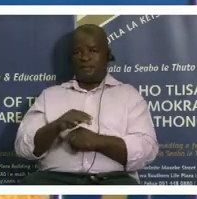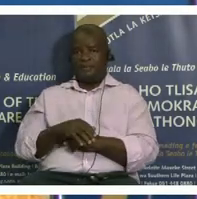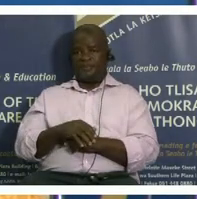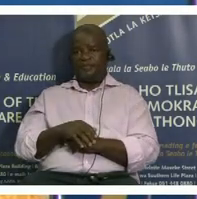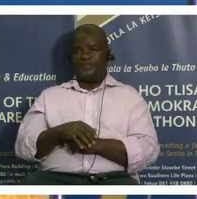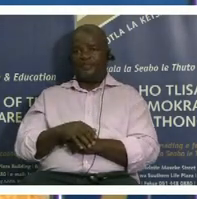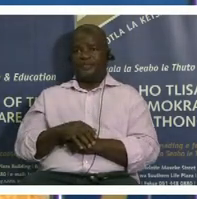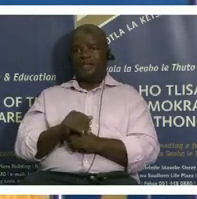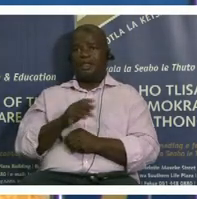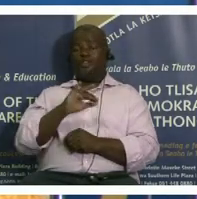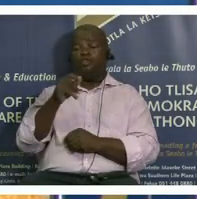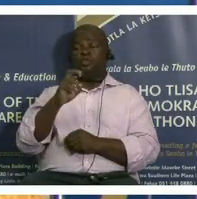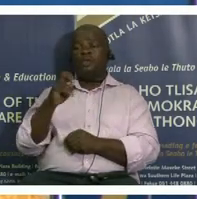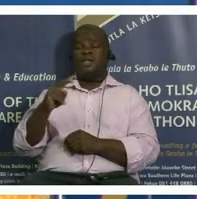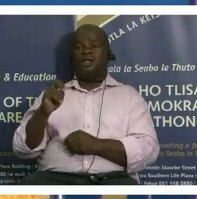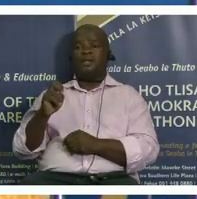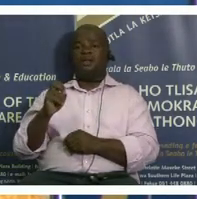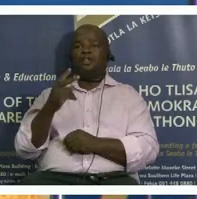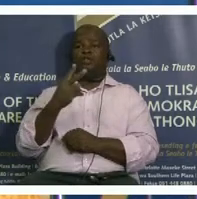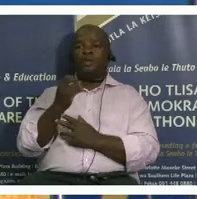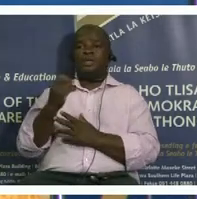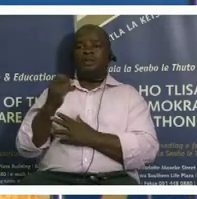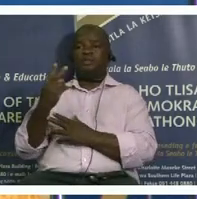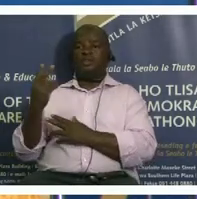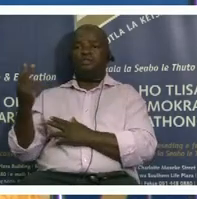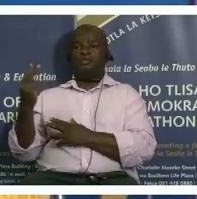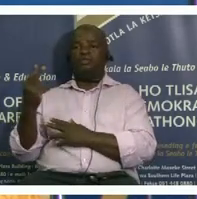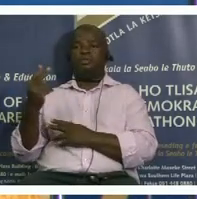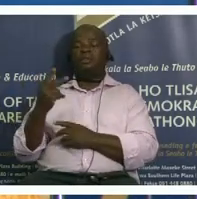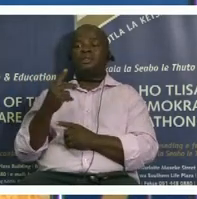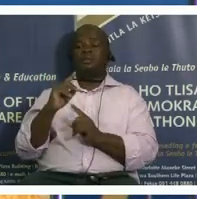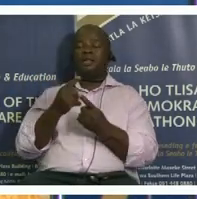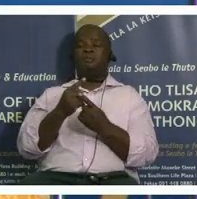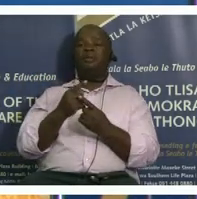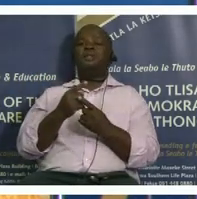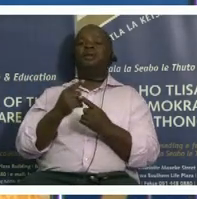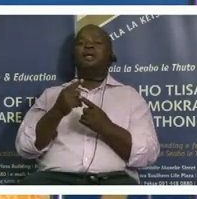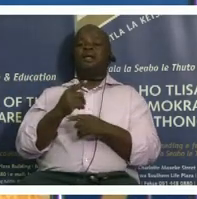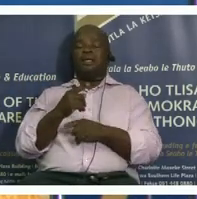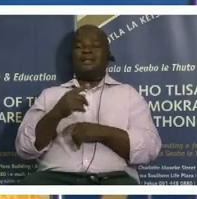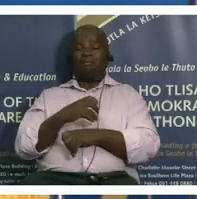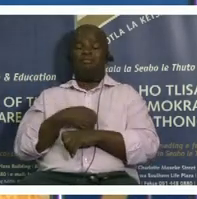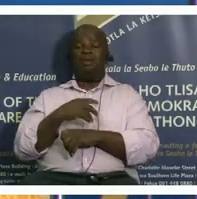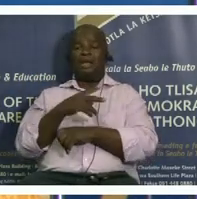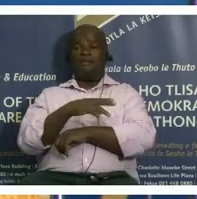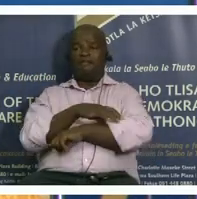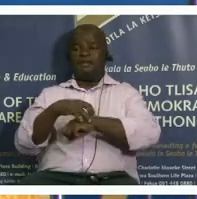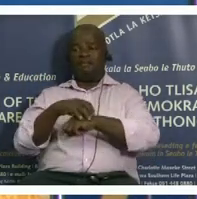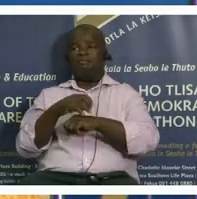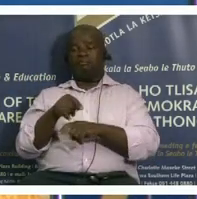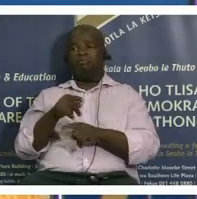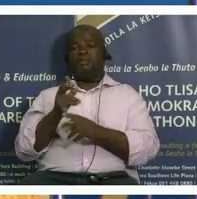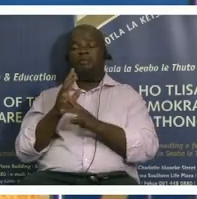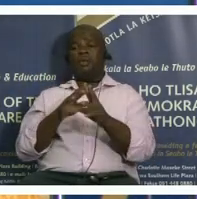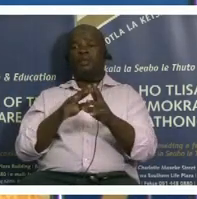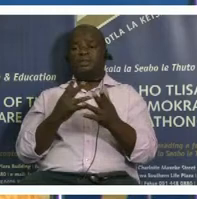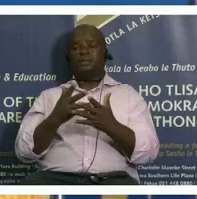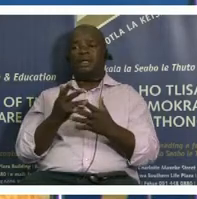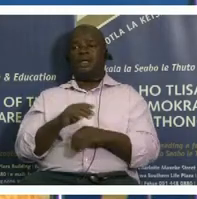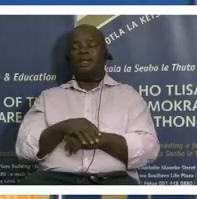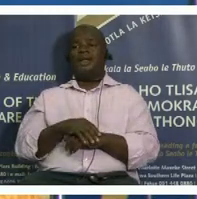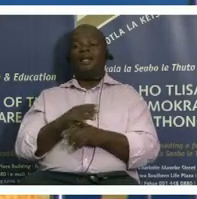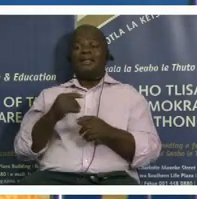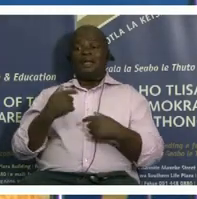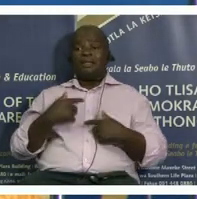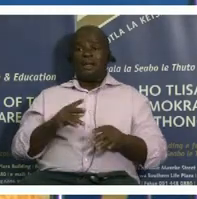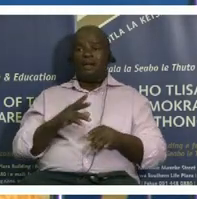In June 2022, the Department of Agriculture, Land Reform and Rural Development reported that from inception